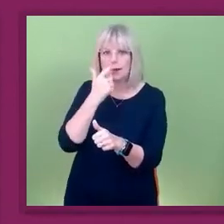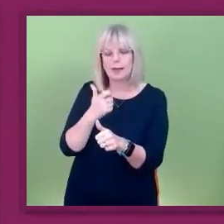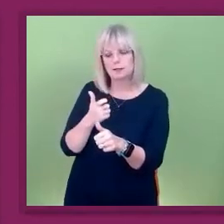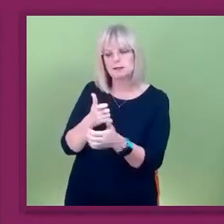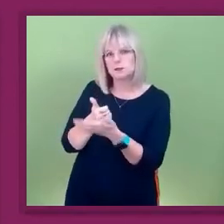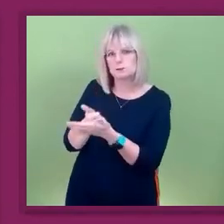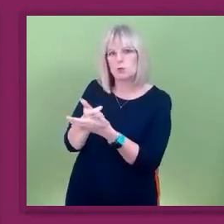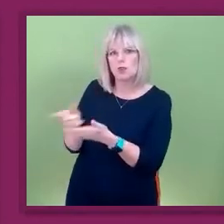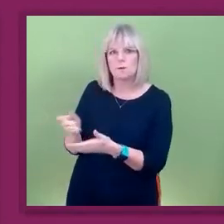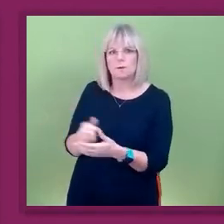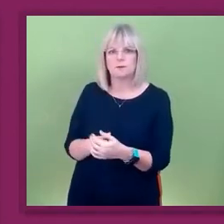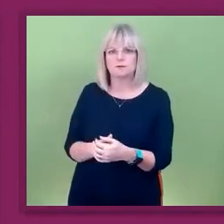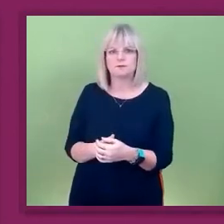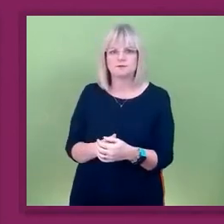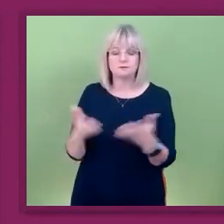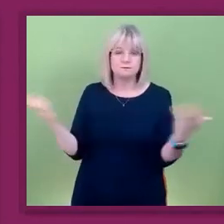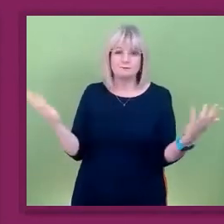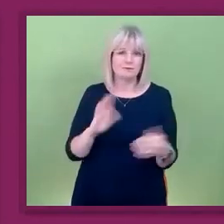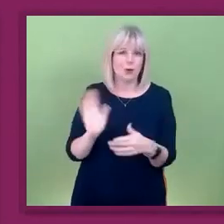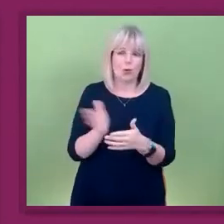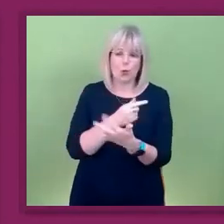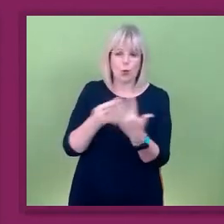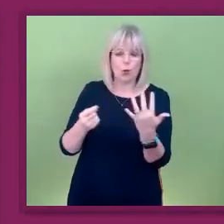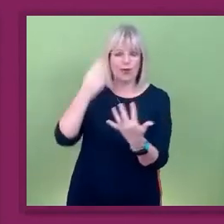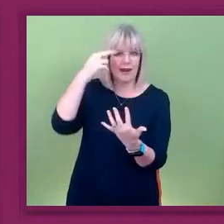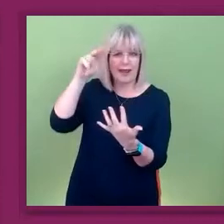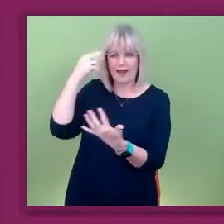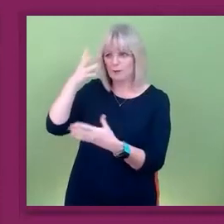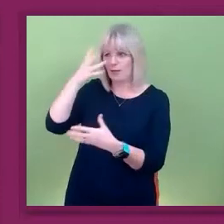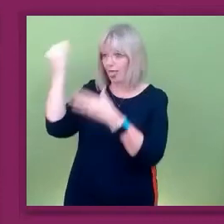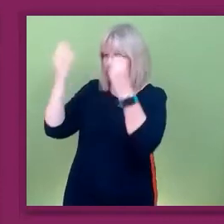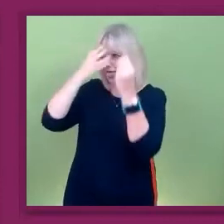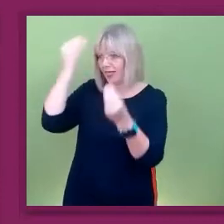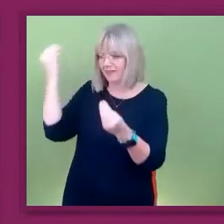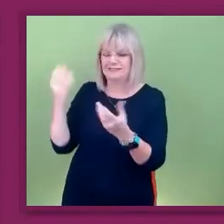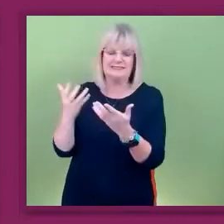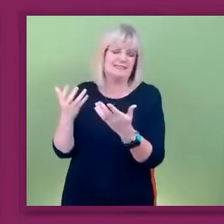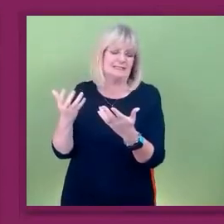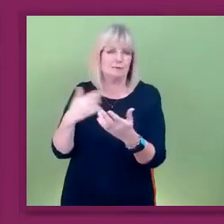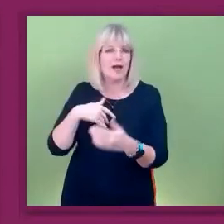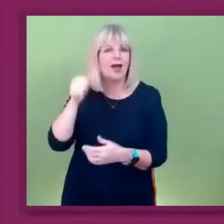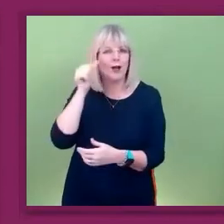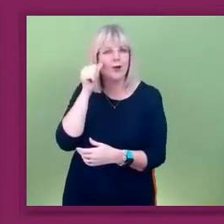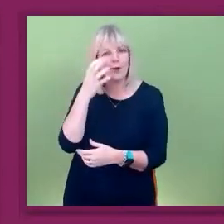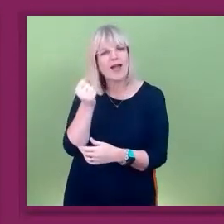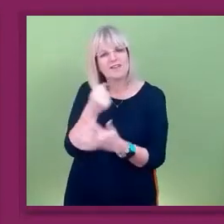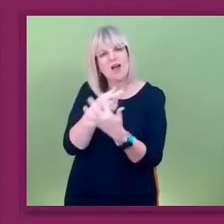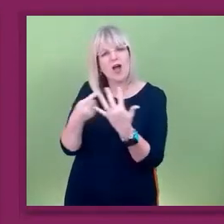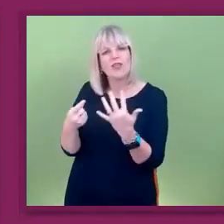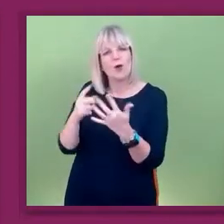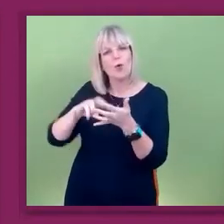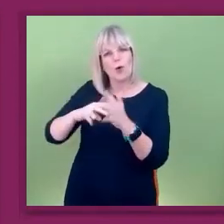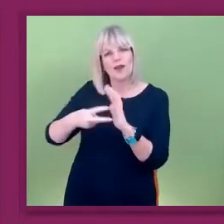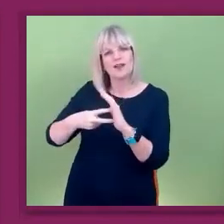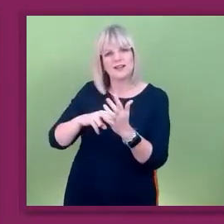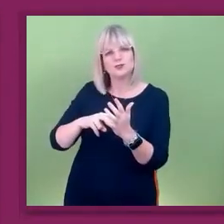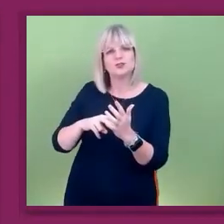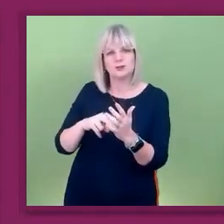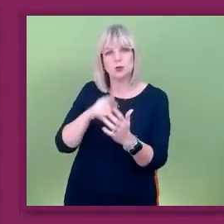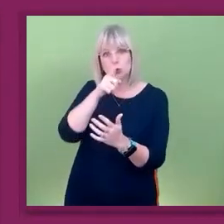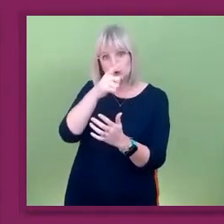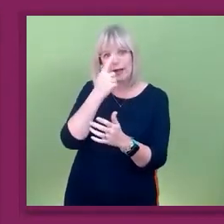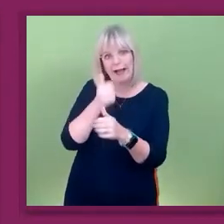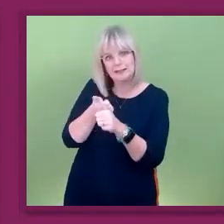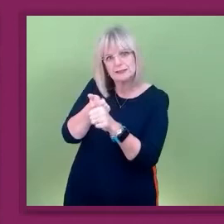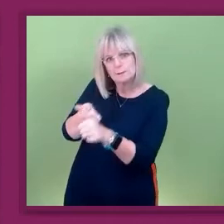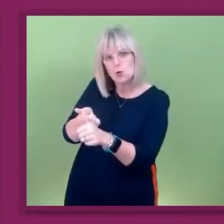sorry, they've escaped me now, but there are other organizations that you can support the